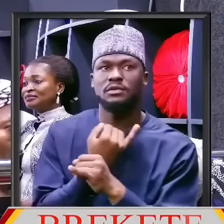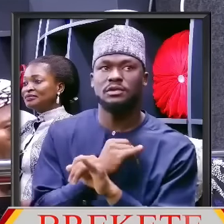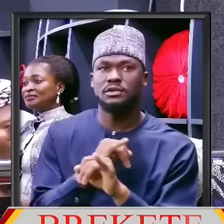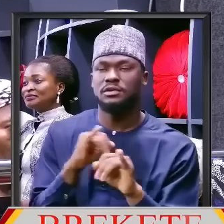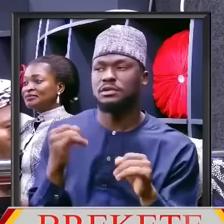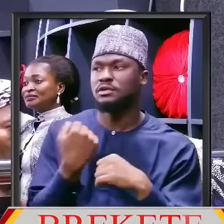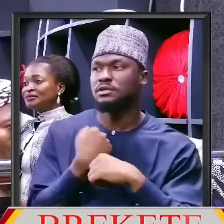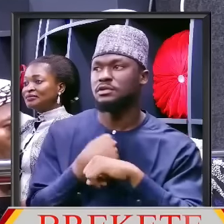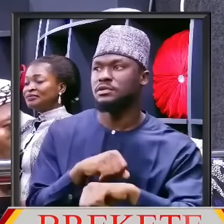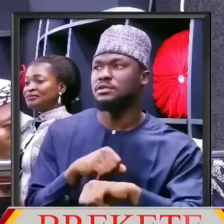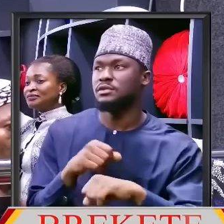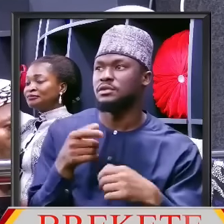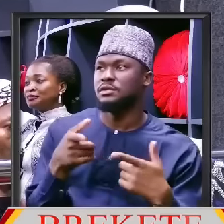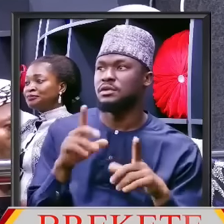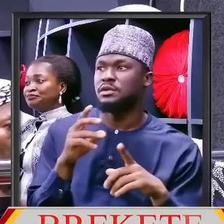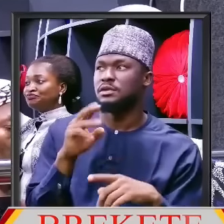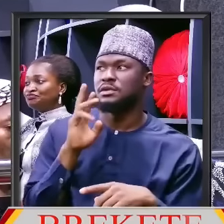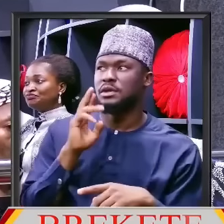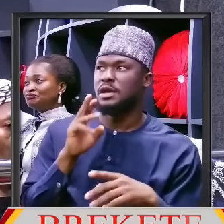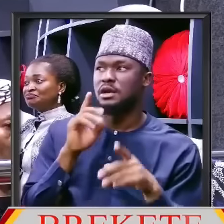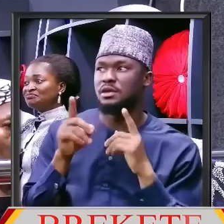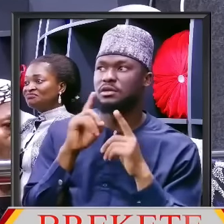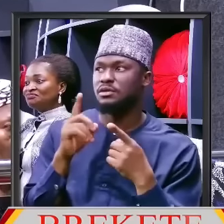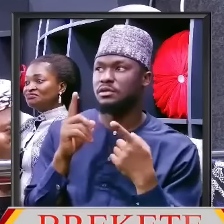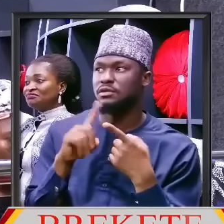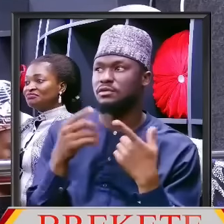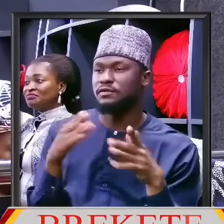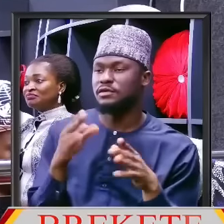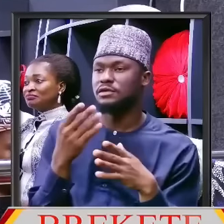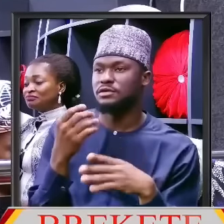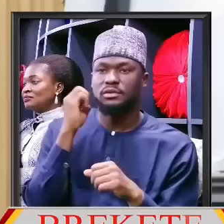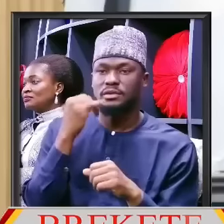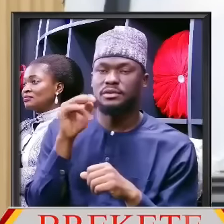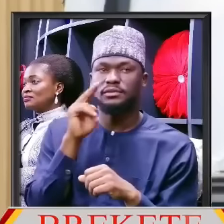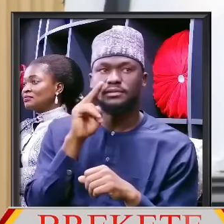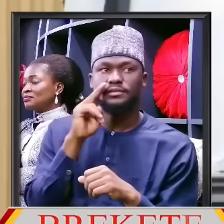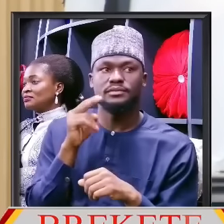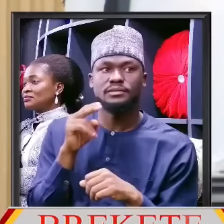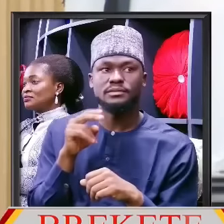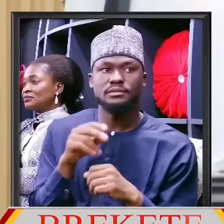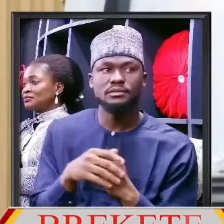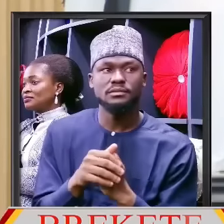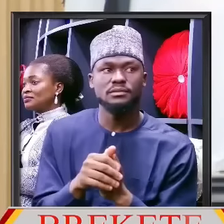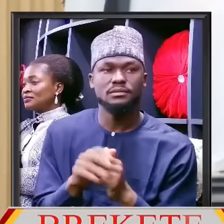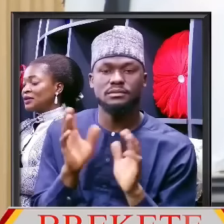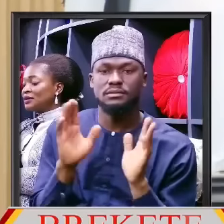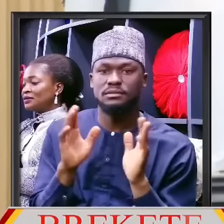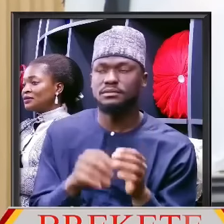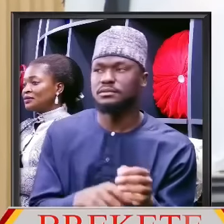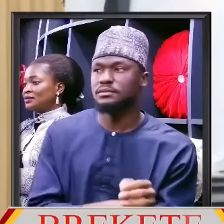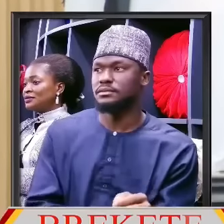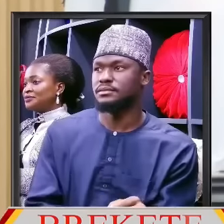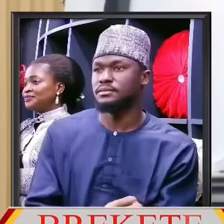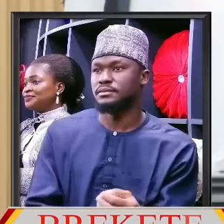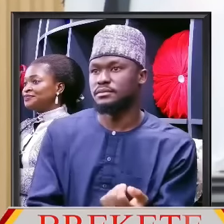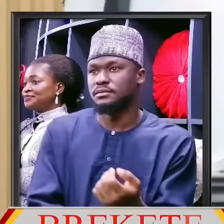So made madam talk finish. Thank you. Sorry for interrupting you. Bye. Bye. Bye.